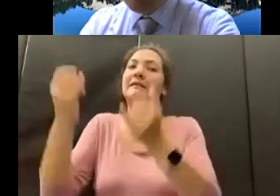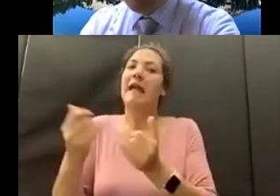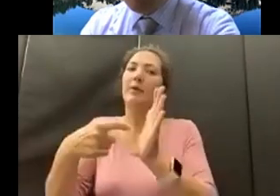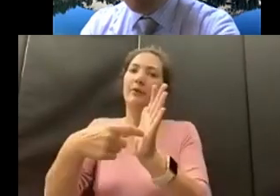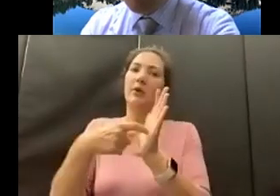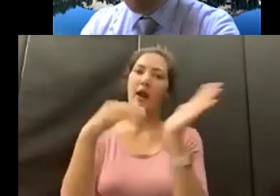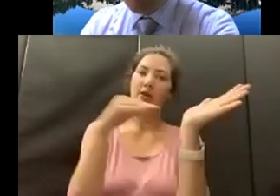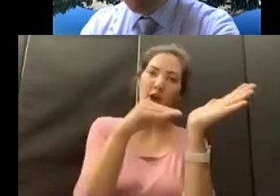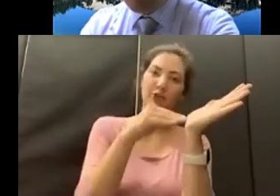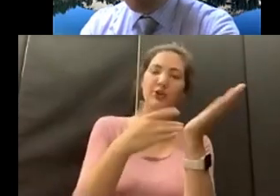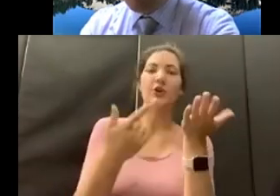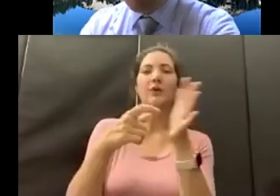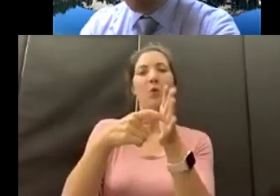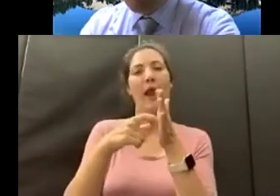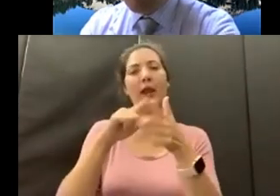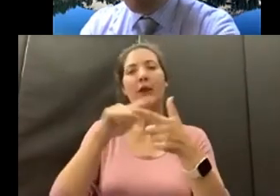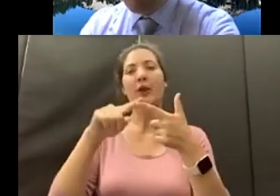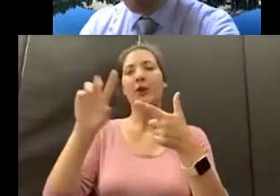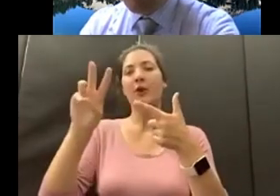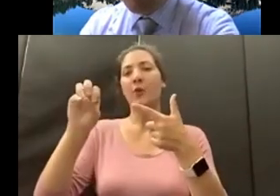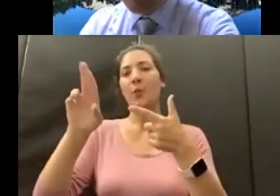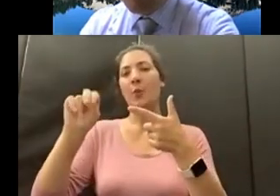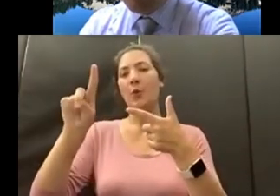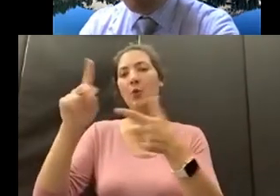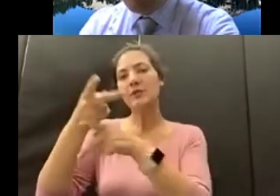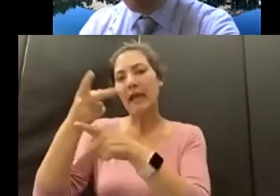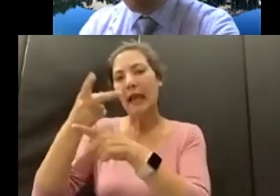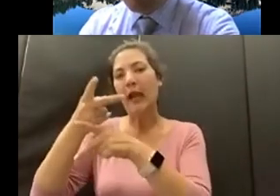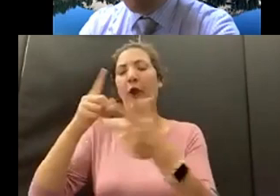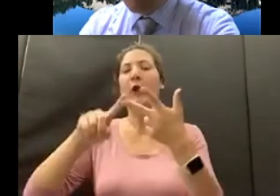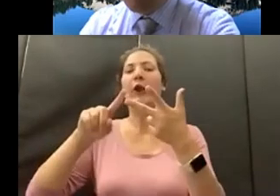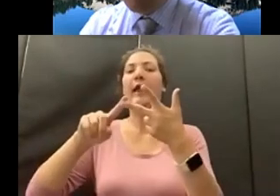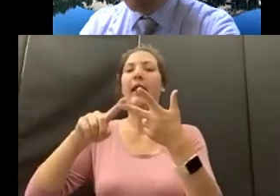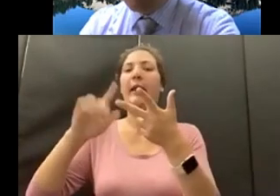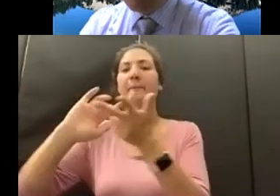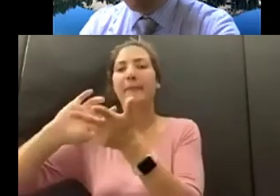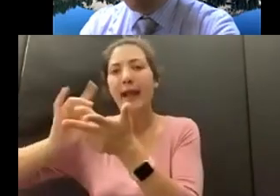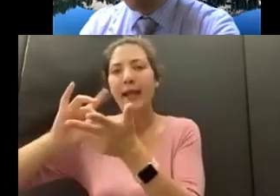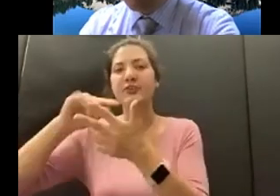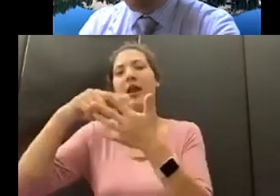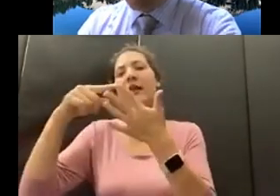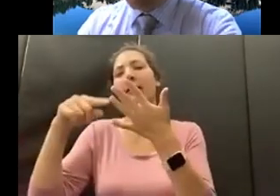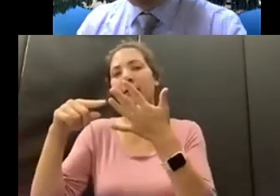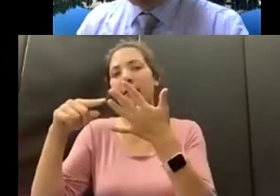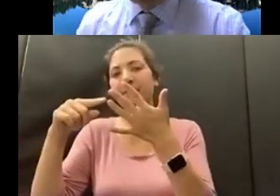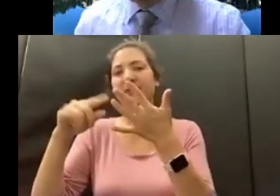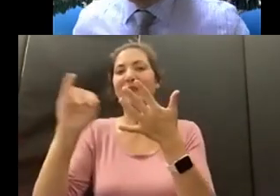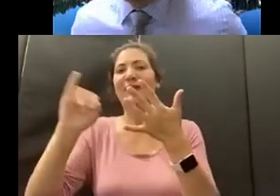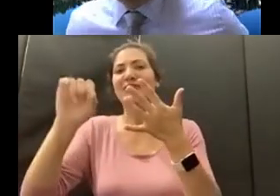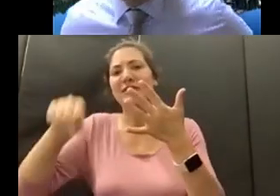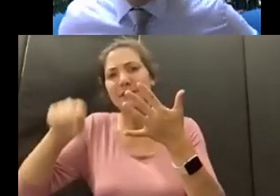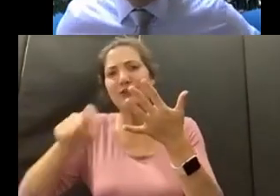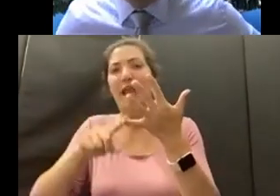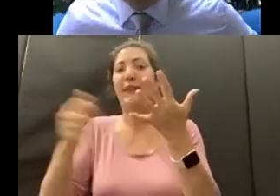require medications, and we're gonna require, you know, addressing the potential infections that could come. And then we're gonna need transportation to and